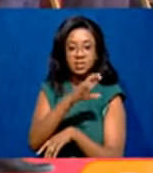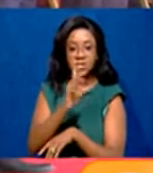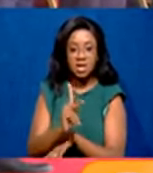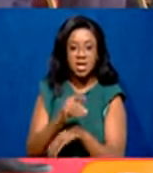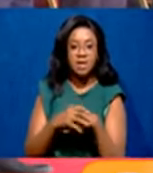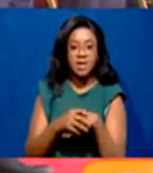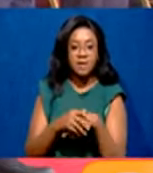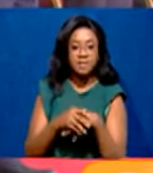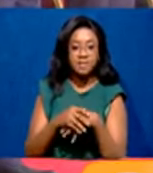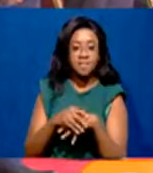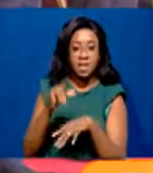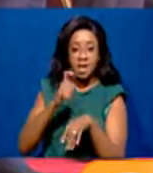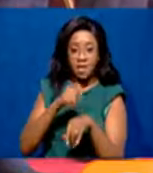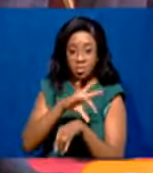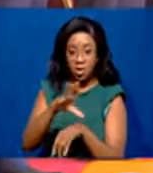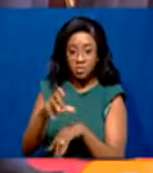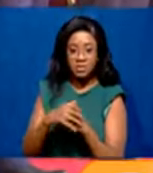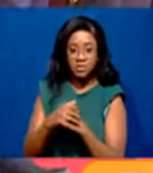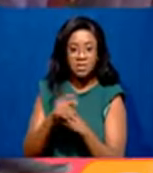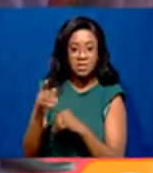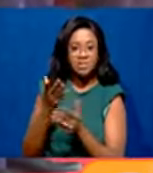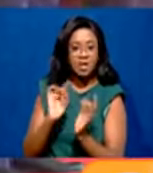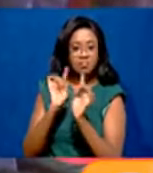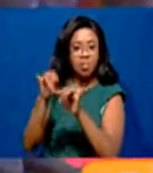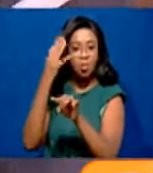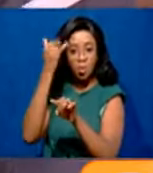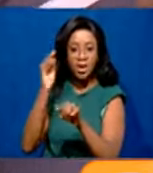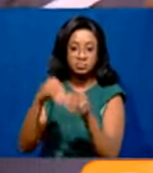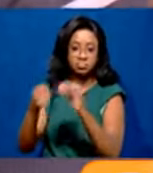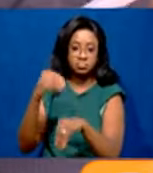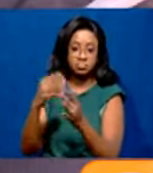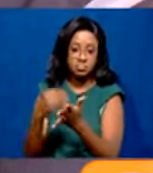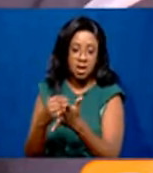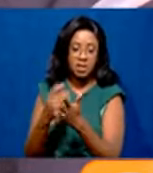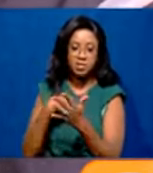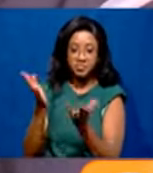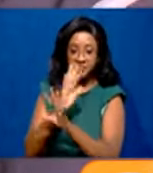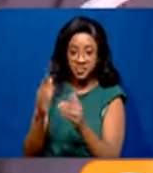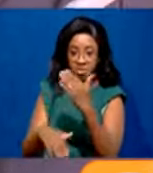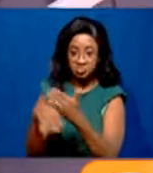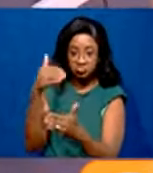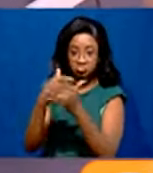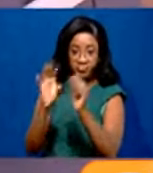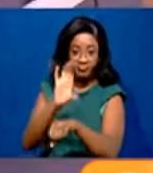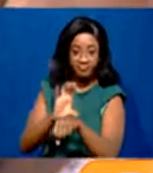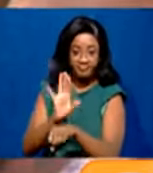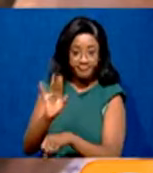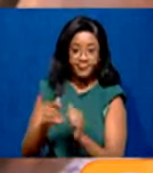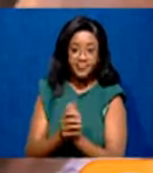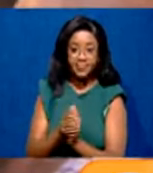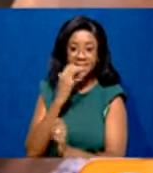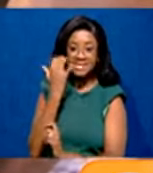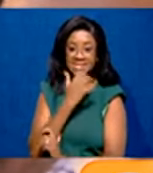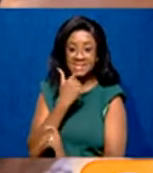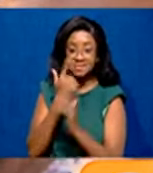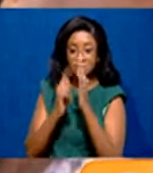Mbere South constituency, Embu County, where he graced a fundraiser for the completion of the church, the DP said the